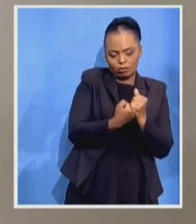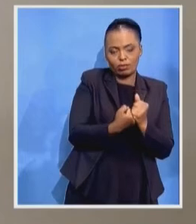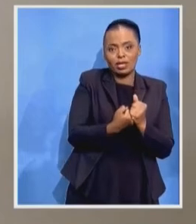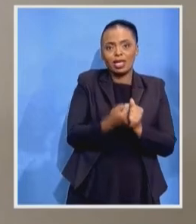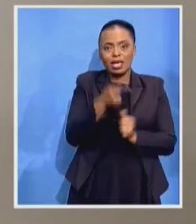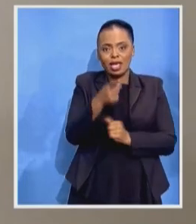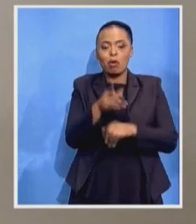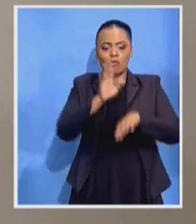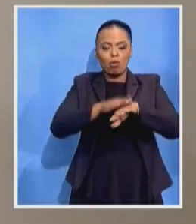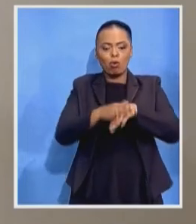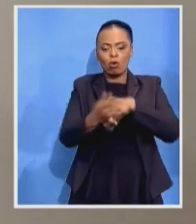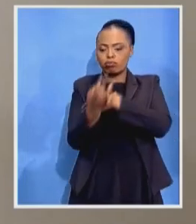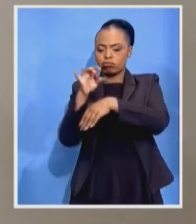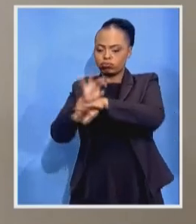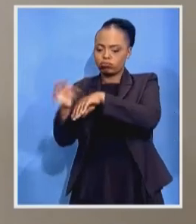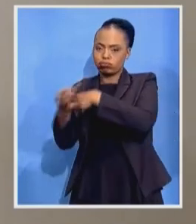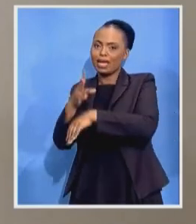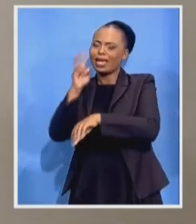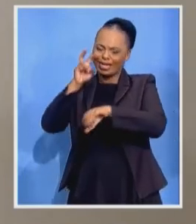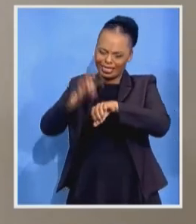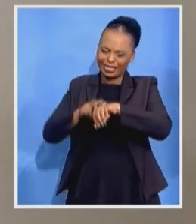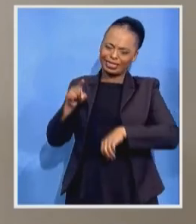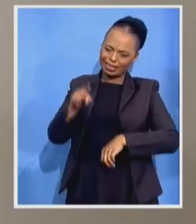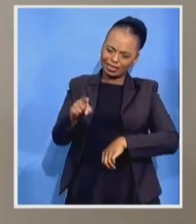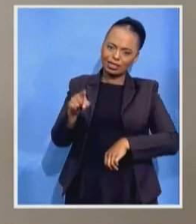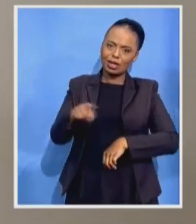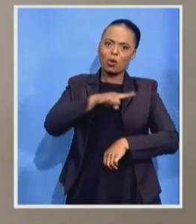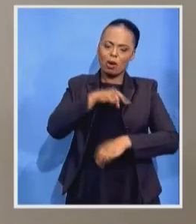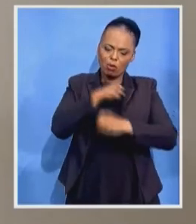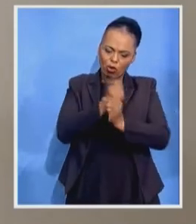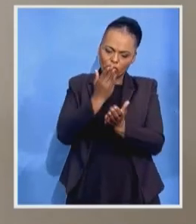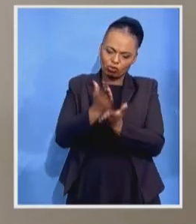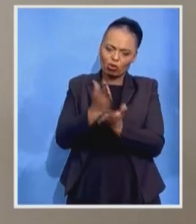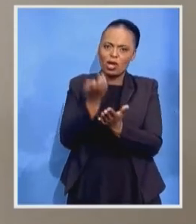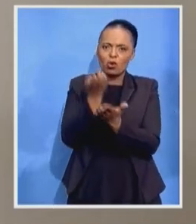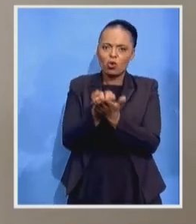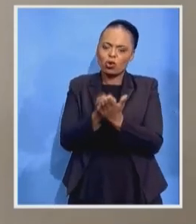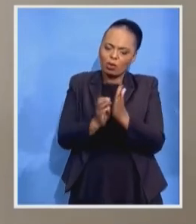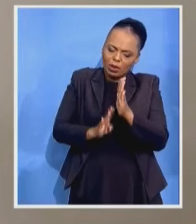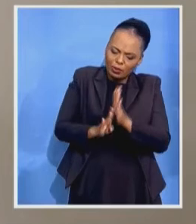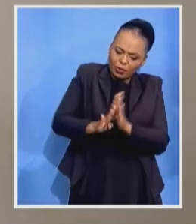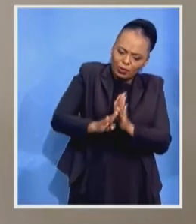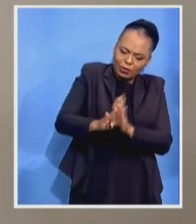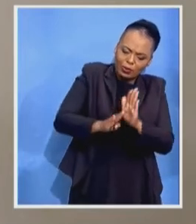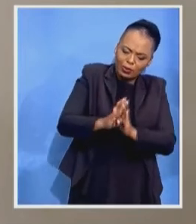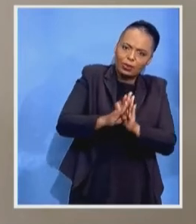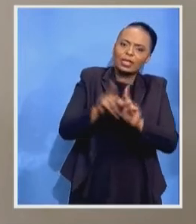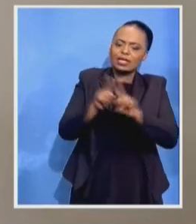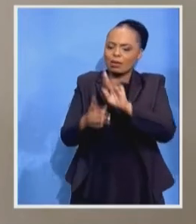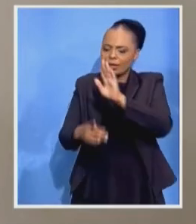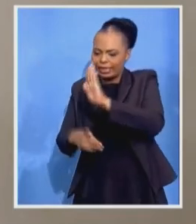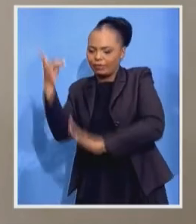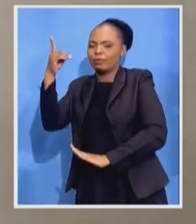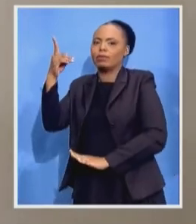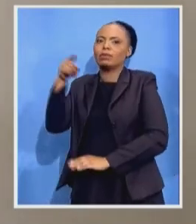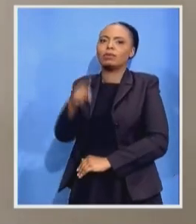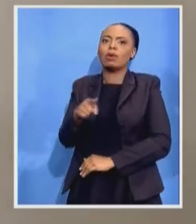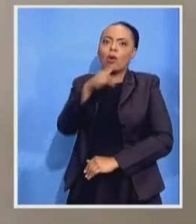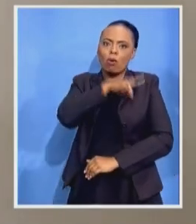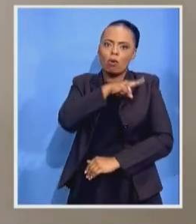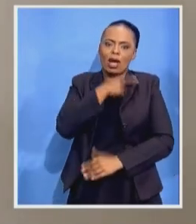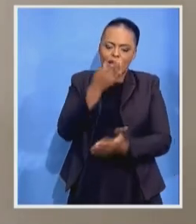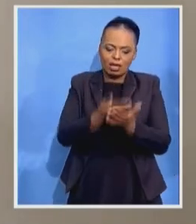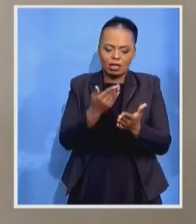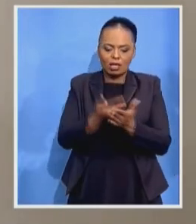ensure economic reconstruction, recovery, and development so that we are able to confront the challenges